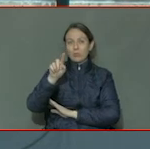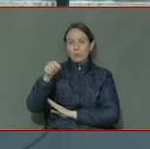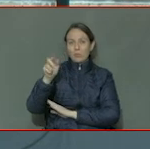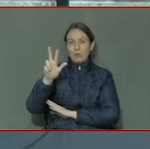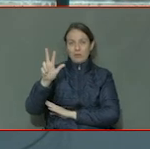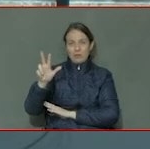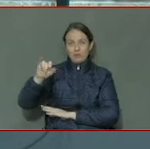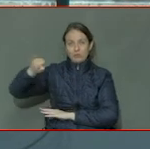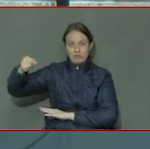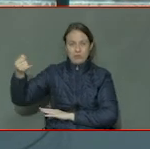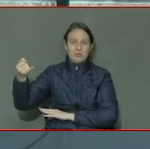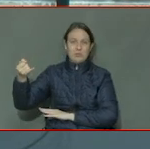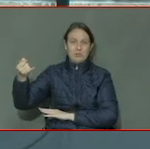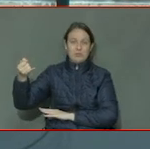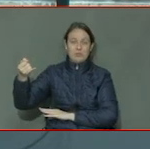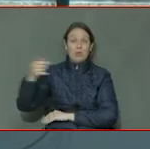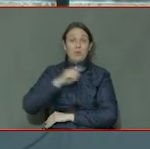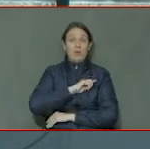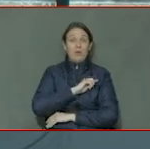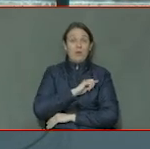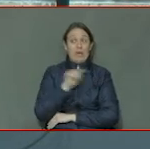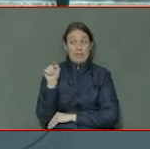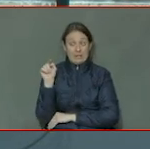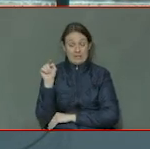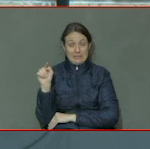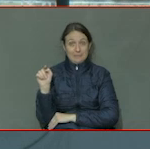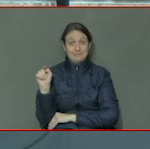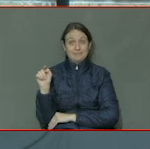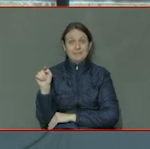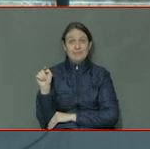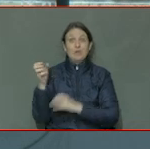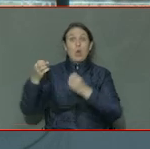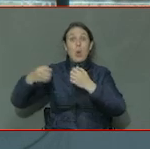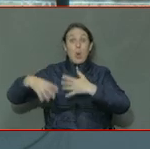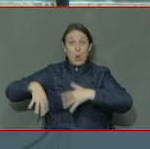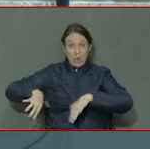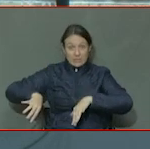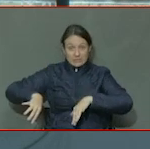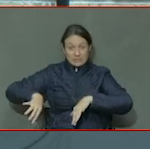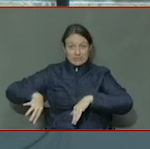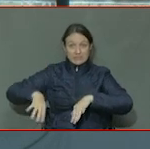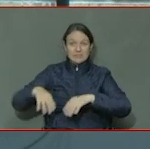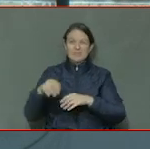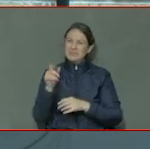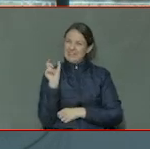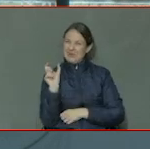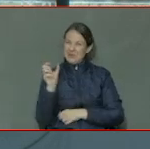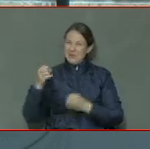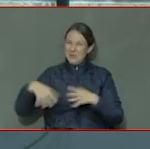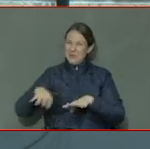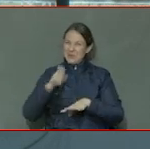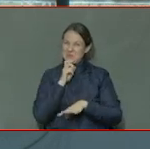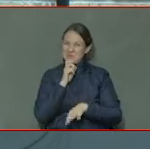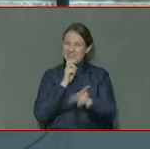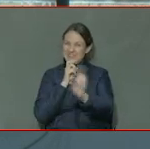712,88 joules, because that is what I lost. But lost is the wrong word, because you